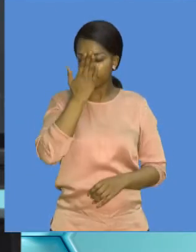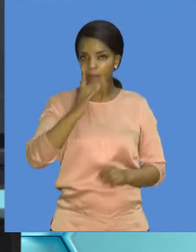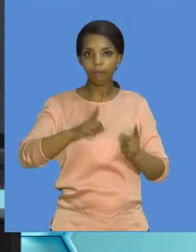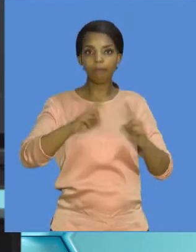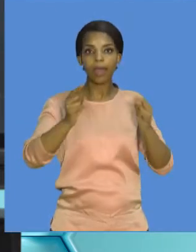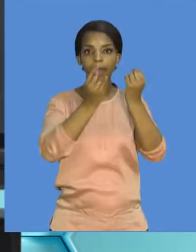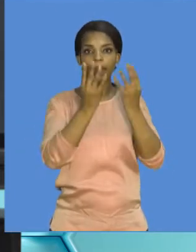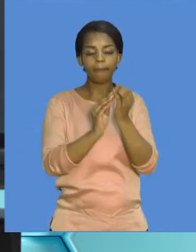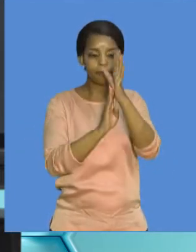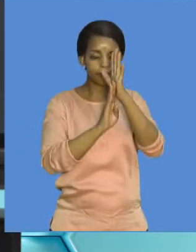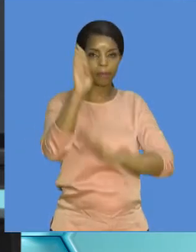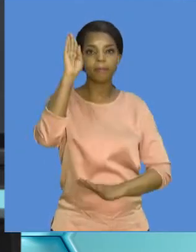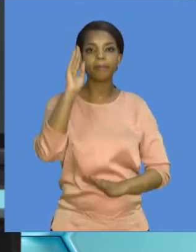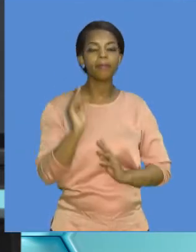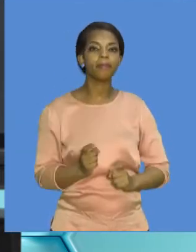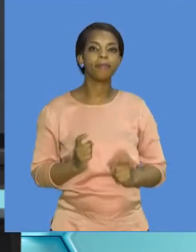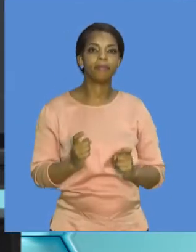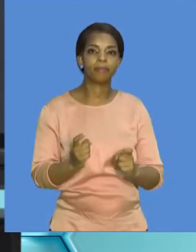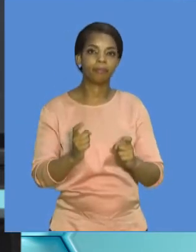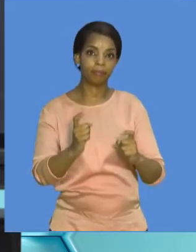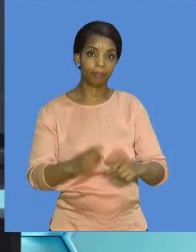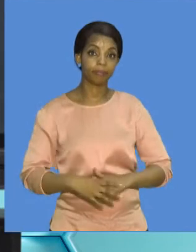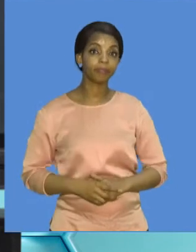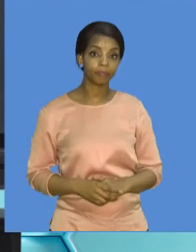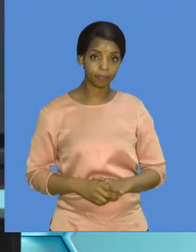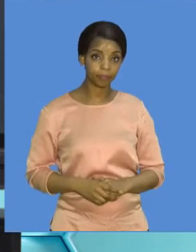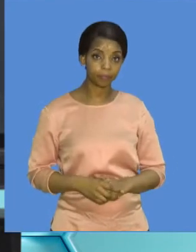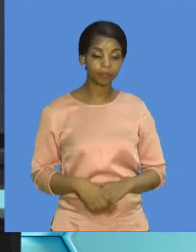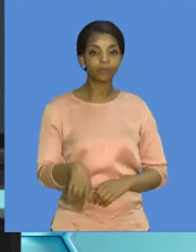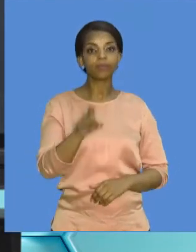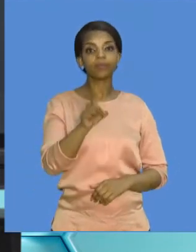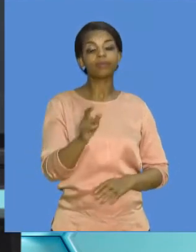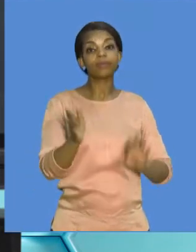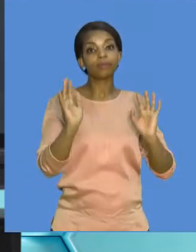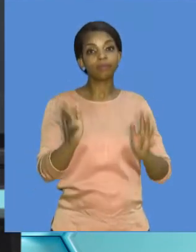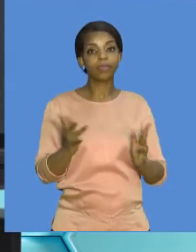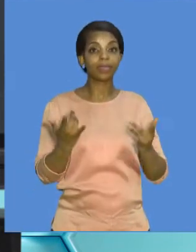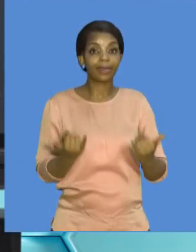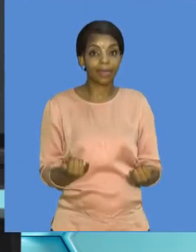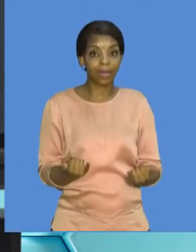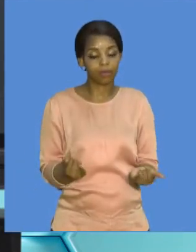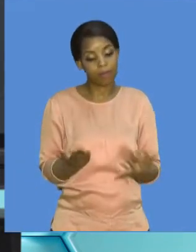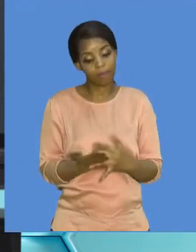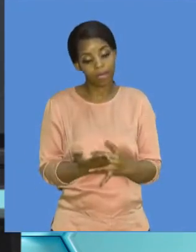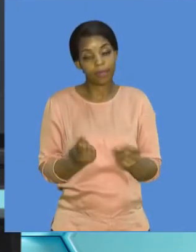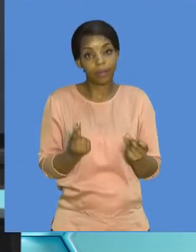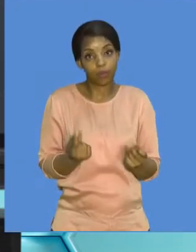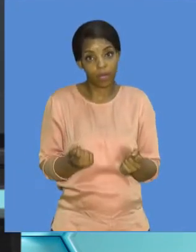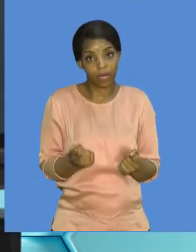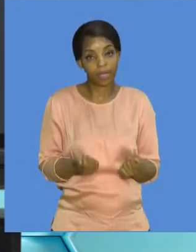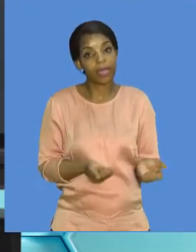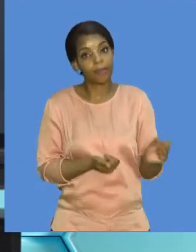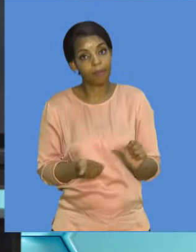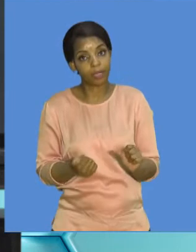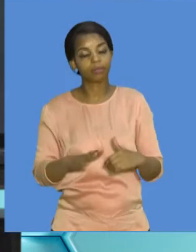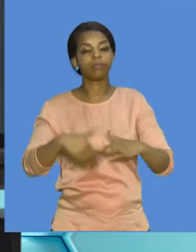progressing with the time that we are having. So that's all that I have for now. We're gonna go quickly to an ad break and I'll be back with some